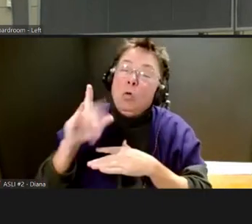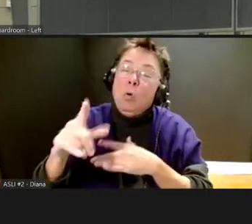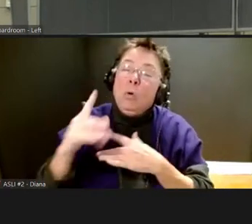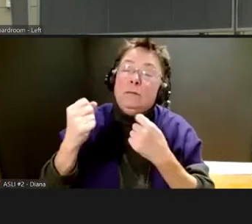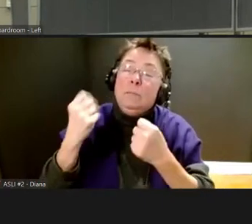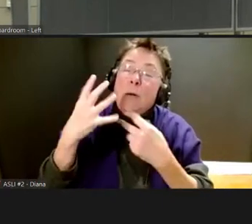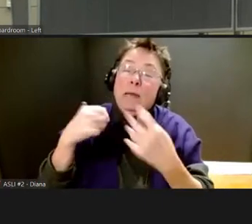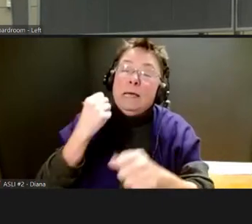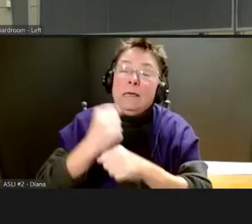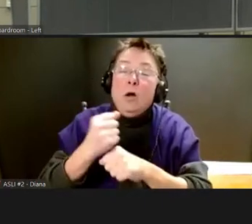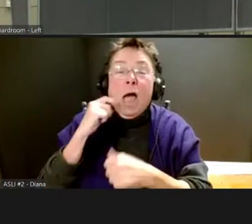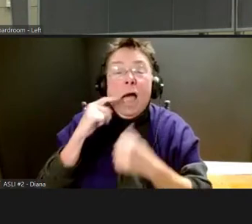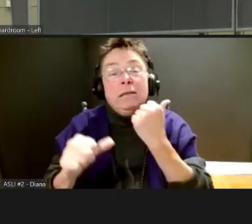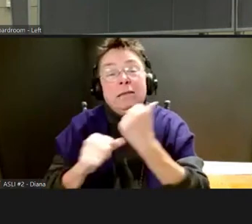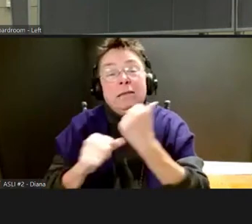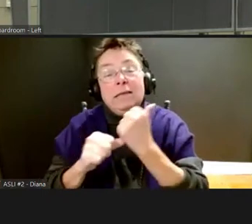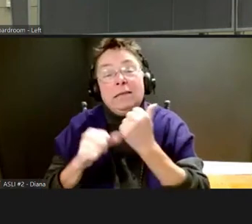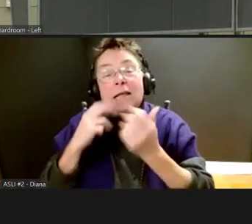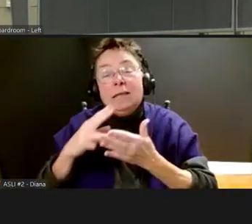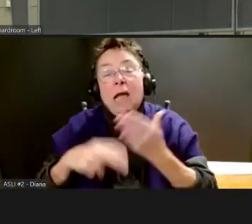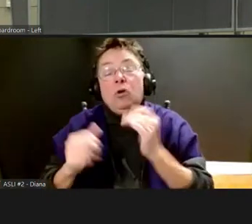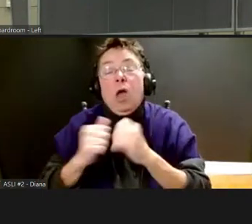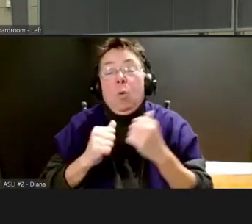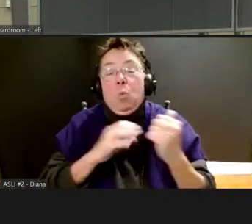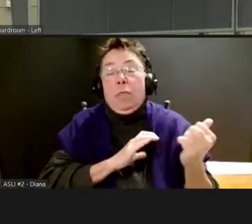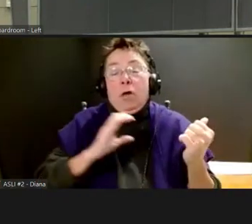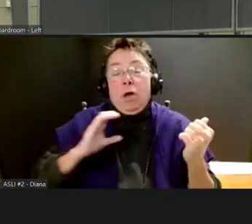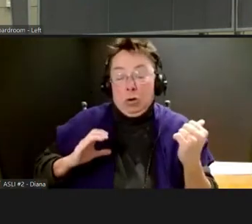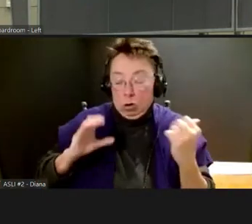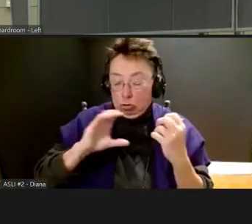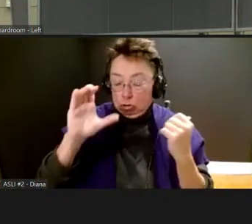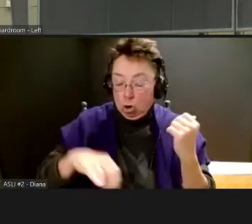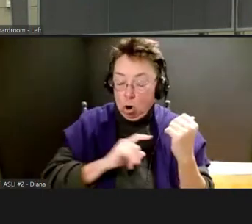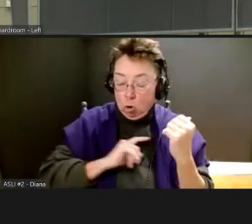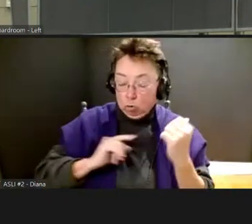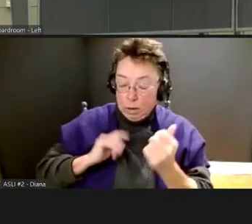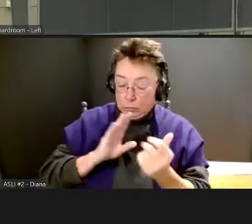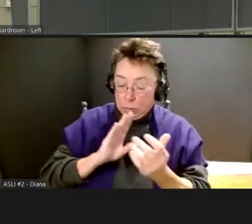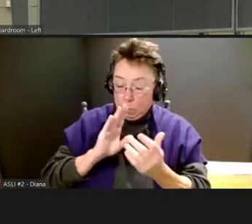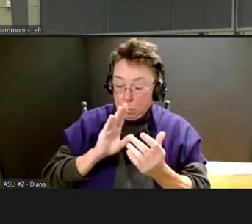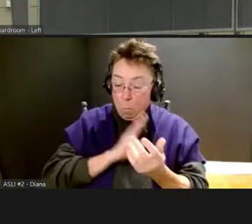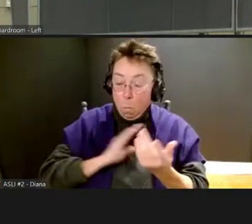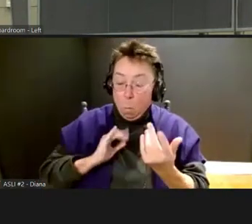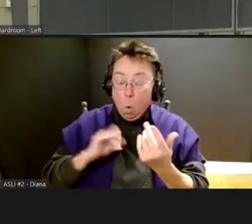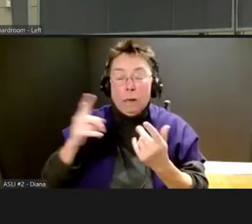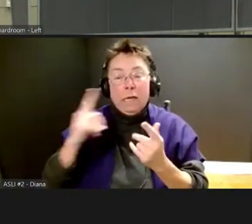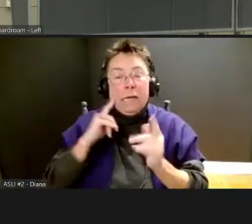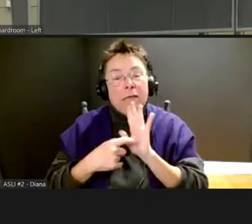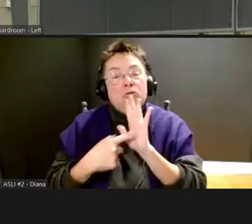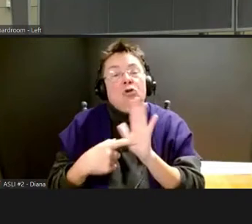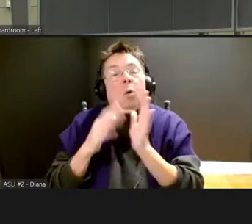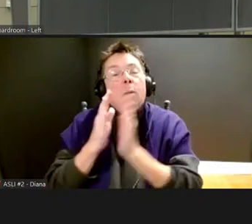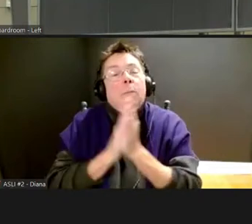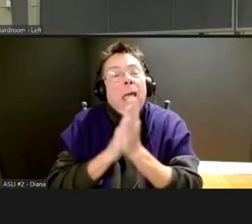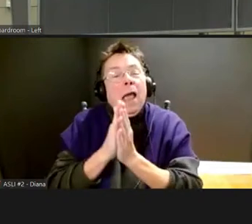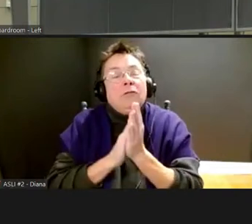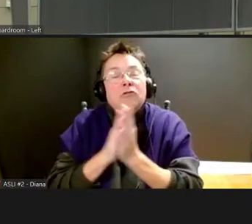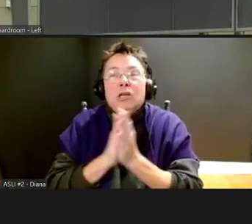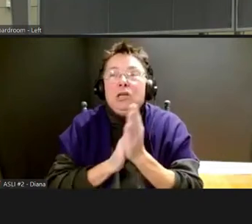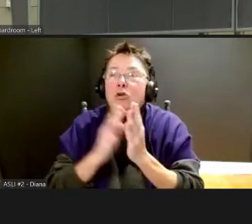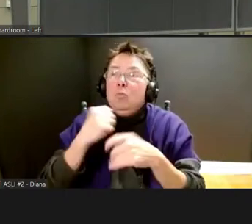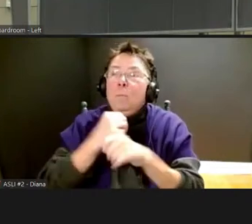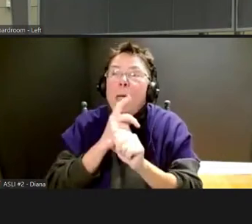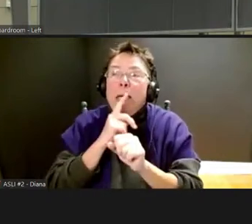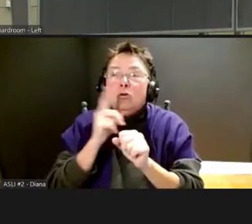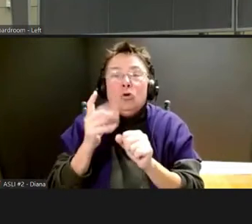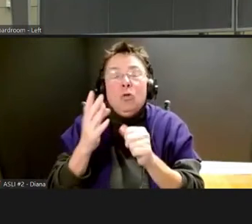as Assistant Secretary to the Transit Board, Mr. Longini has demonstrated a passion for ensuring the